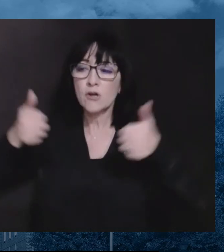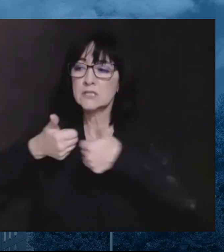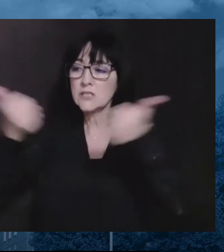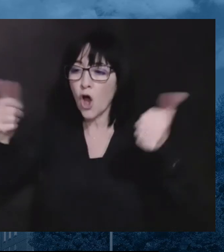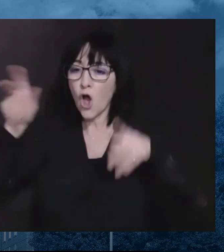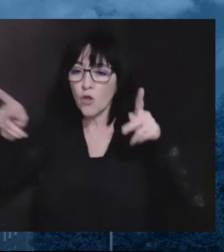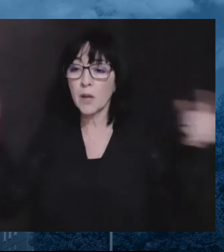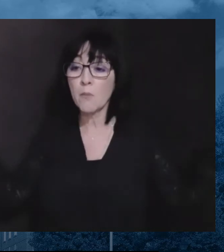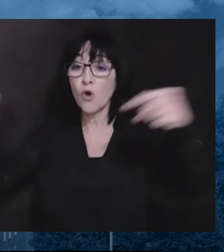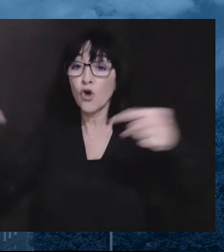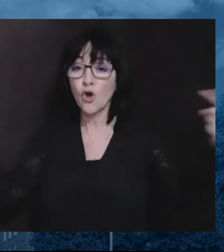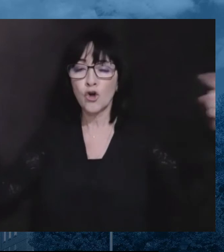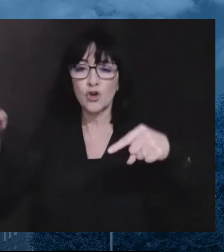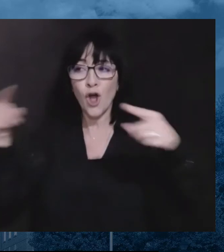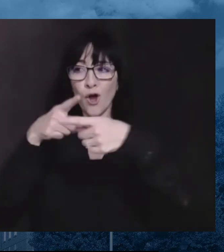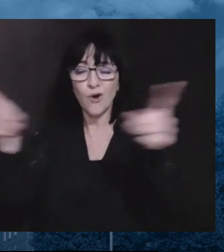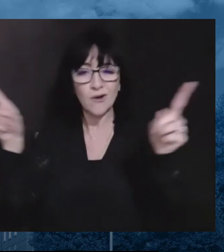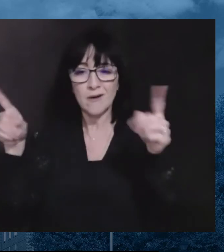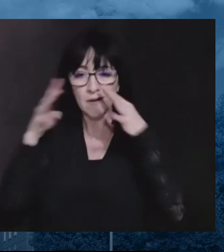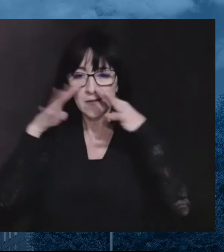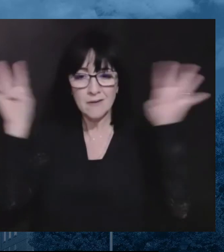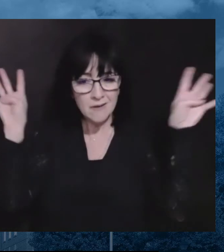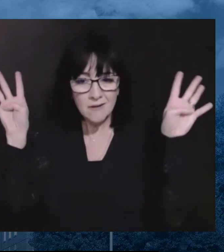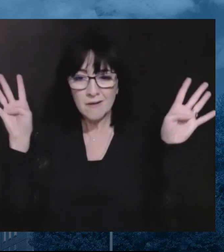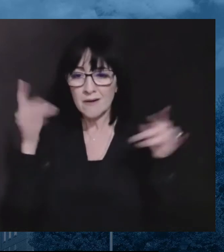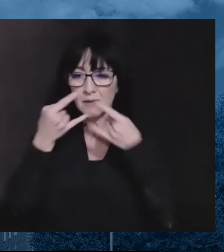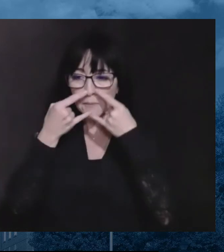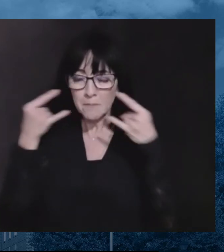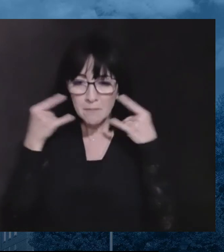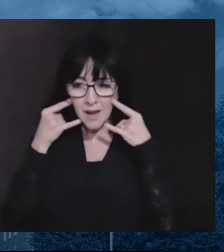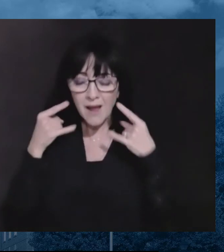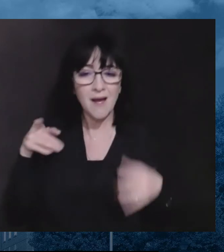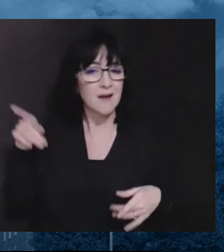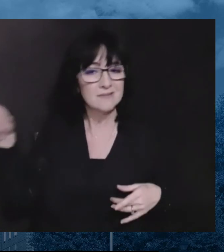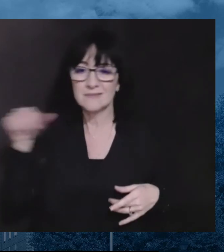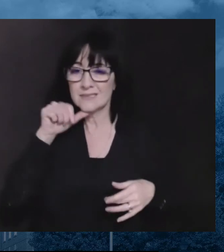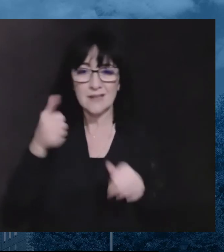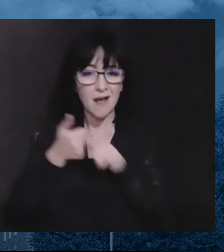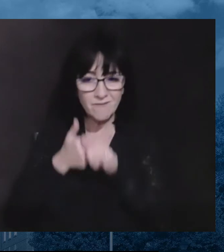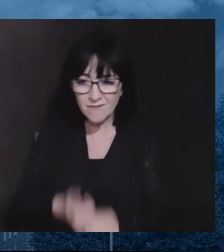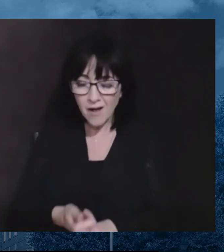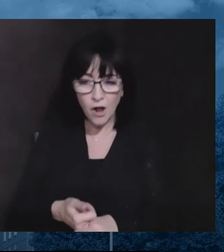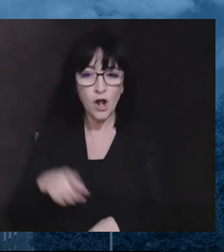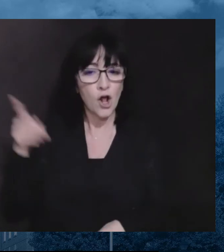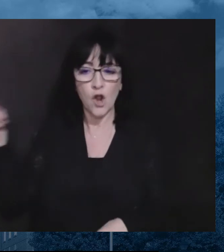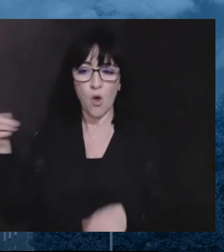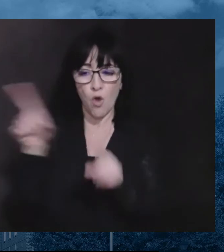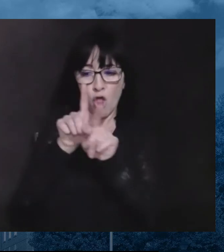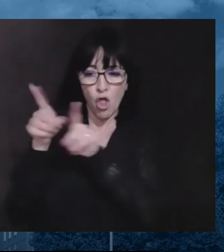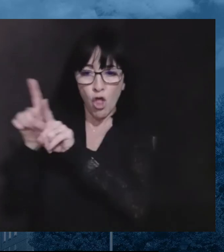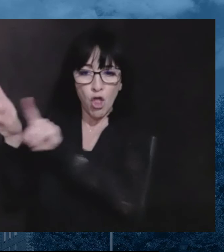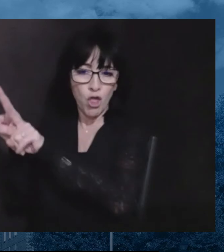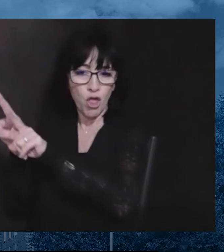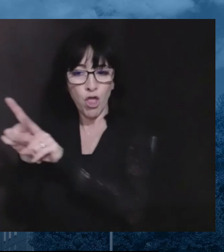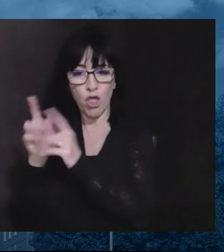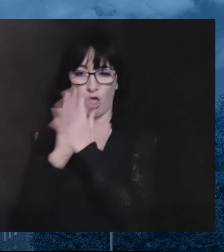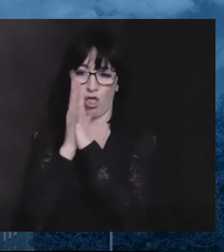particularly where people let down their guard a little bit. They're not wearing masks. They're closer together than